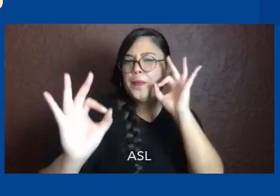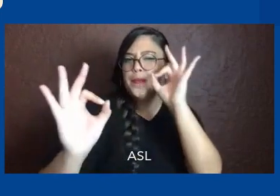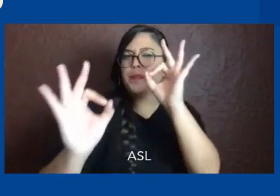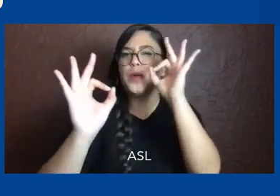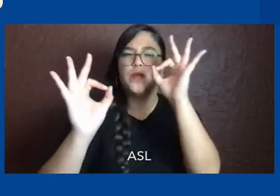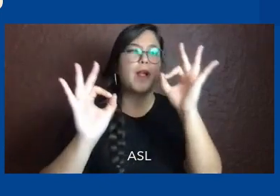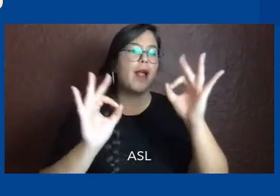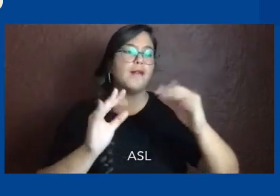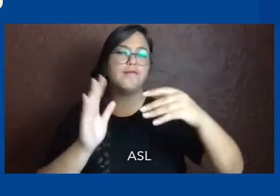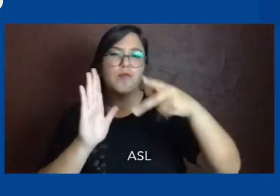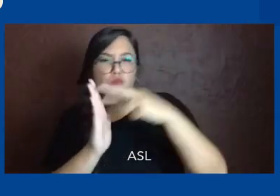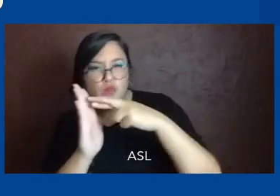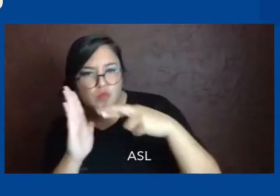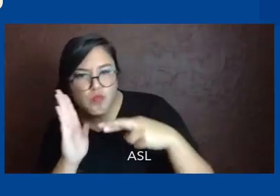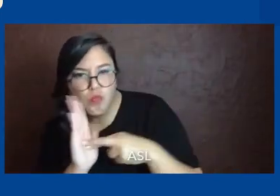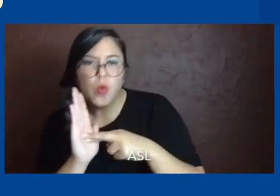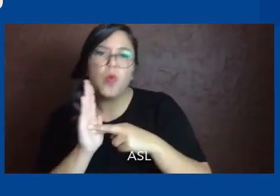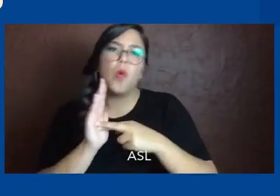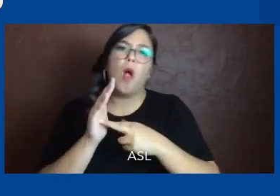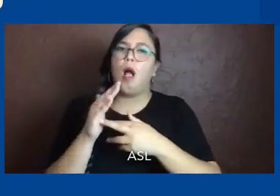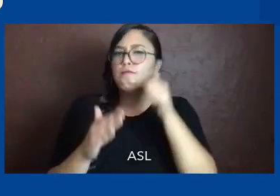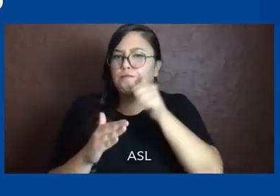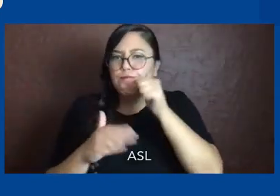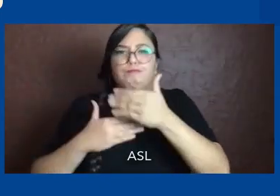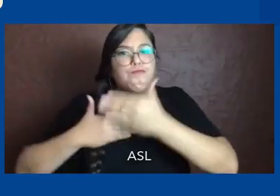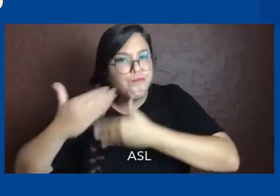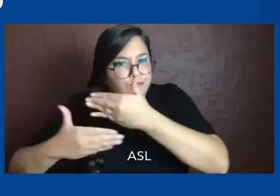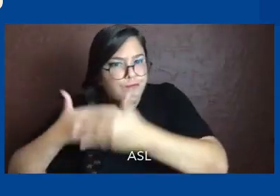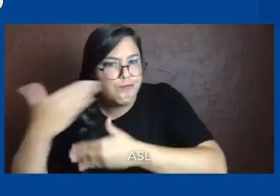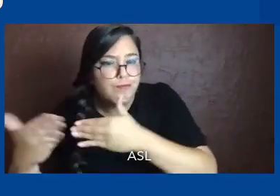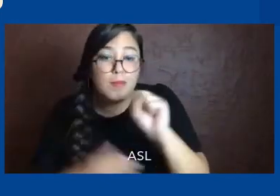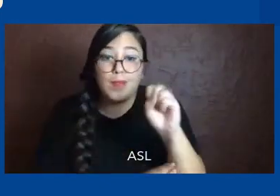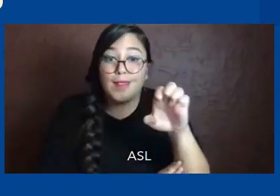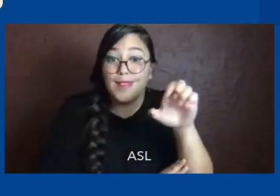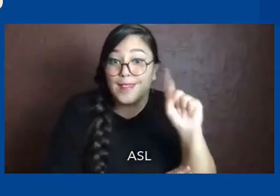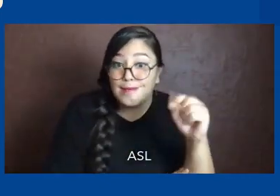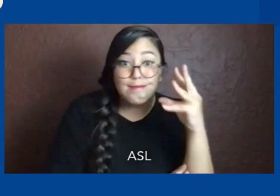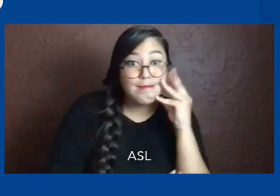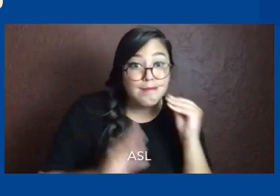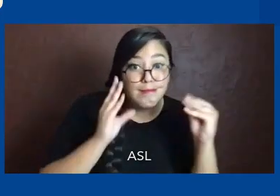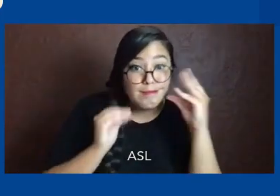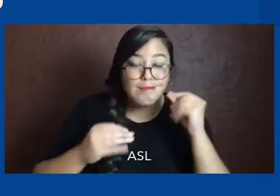setting, and just ideal set experience across